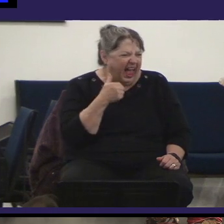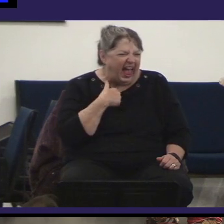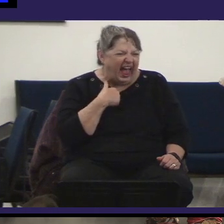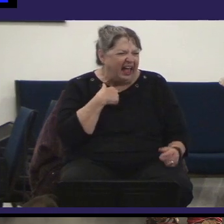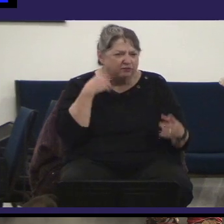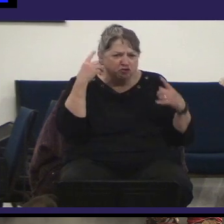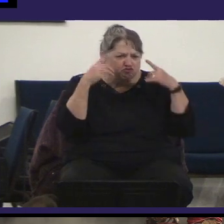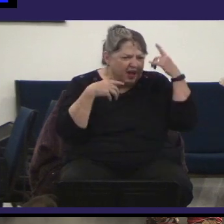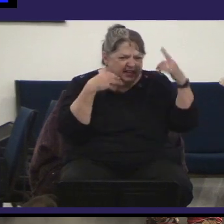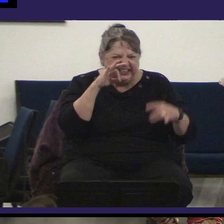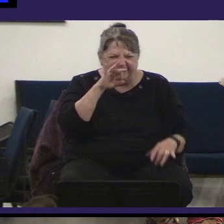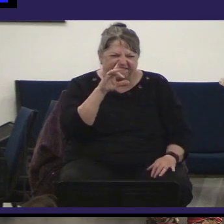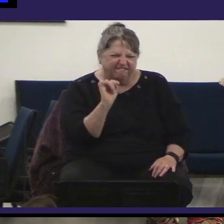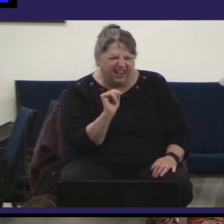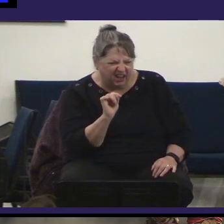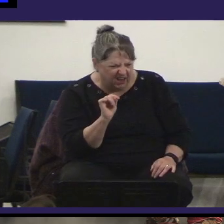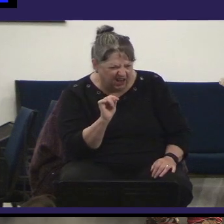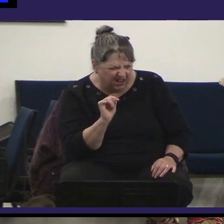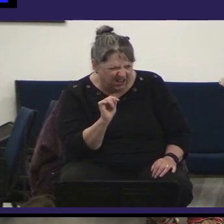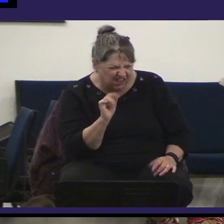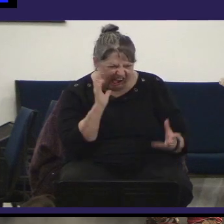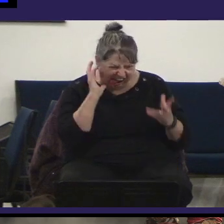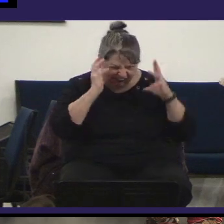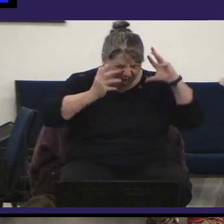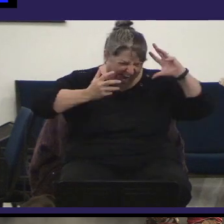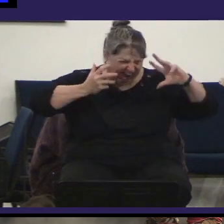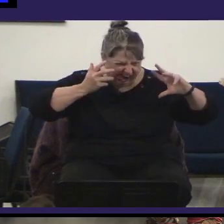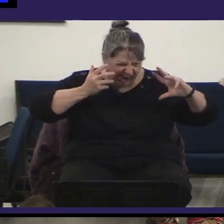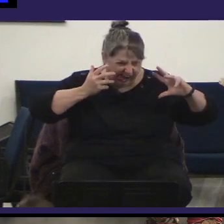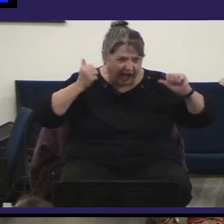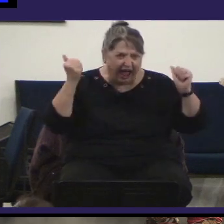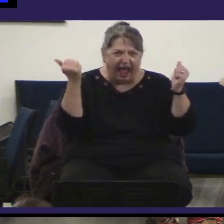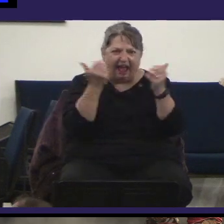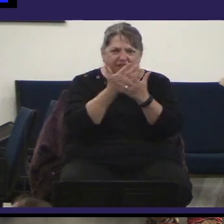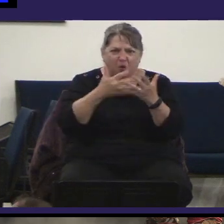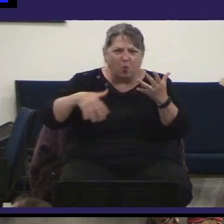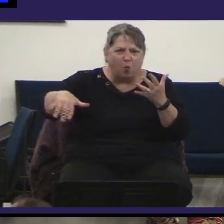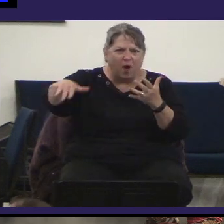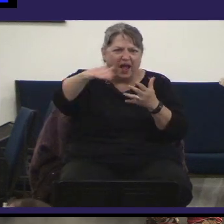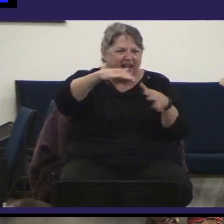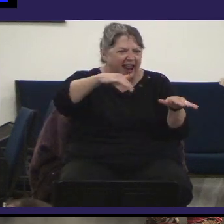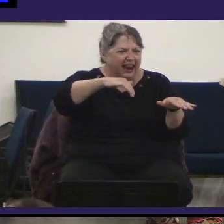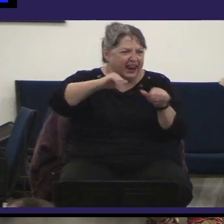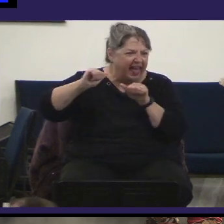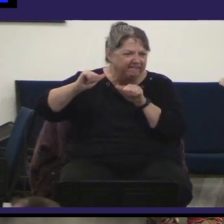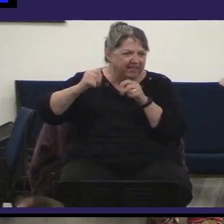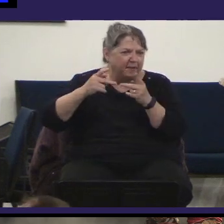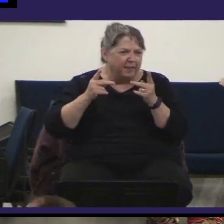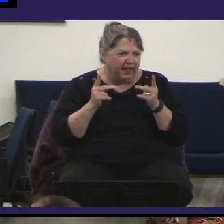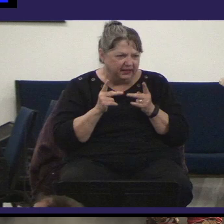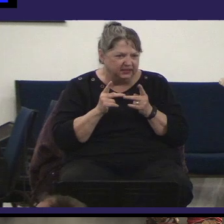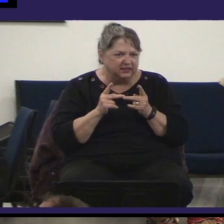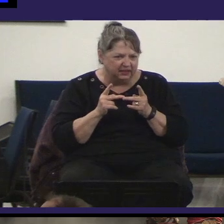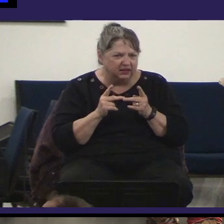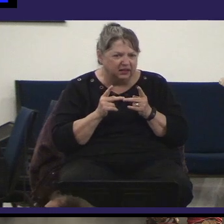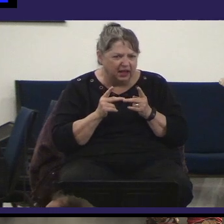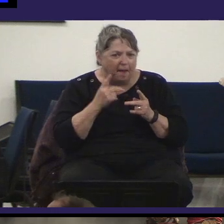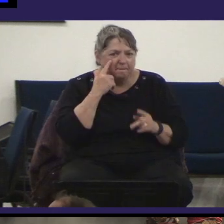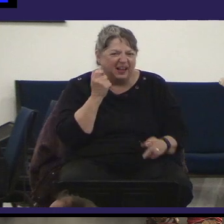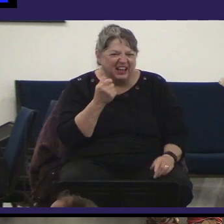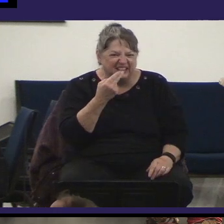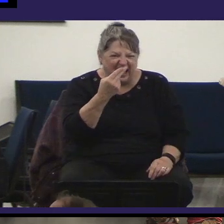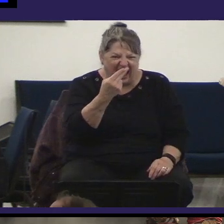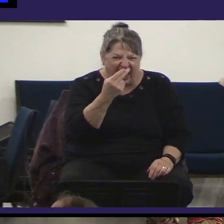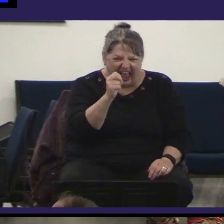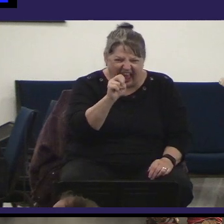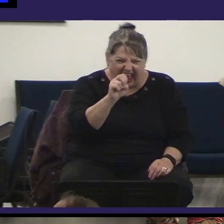fits. And everyone in the dining room had literally left the place because she was angry. She was